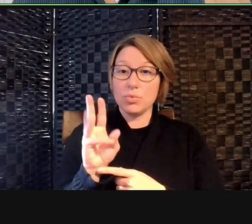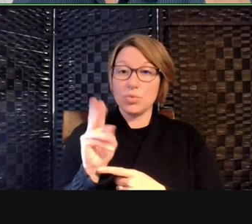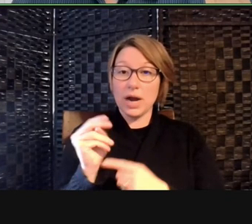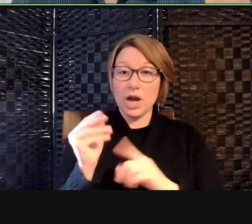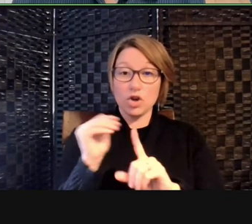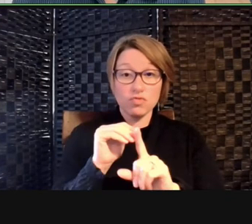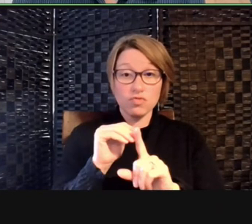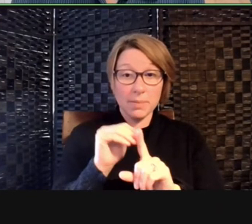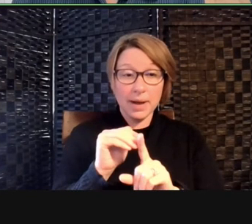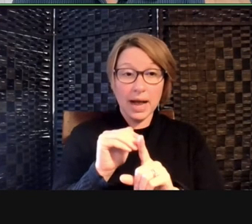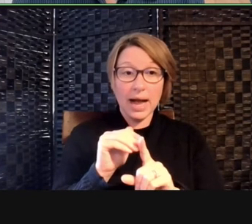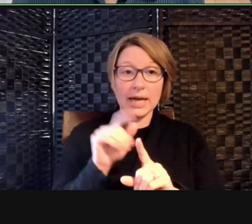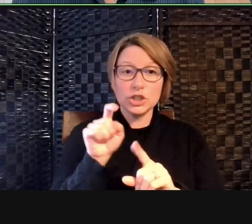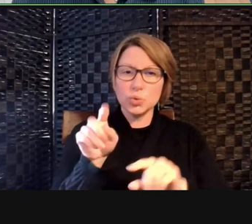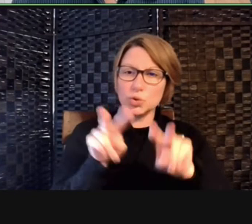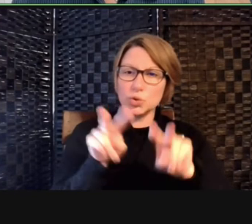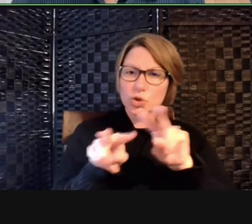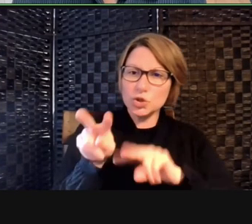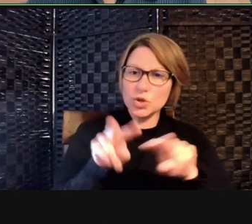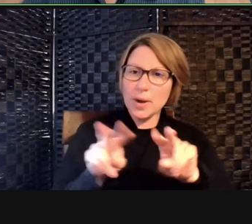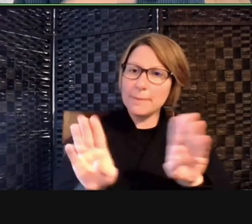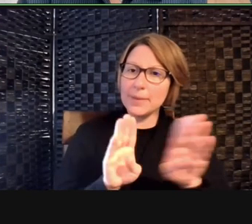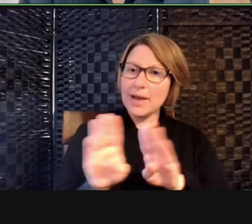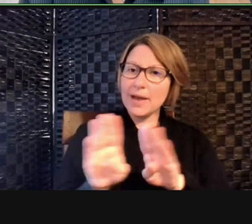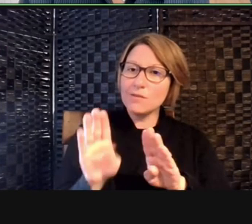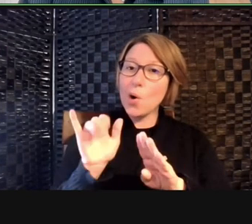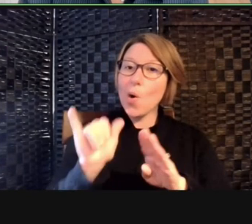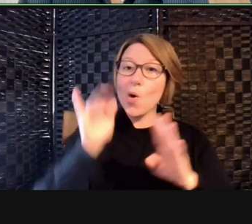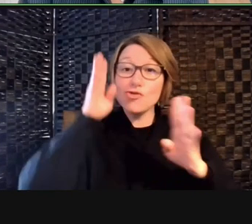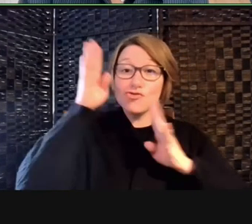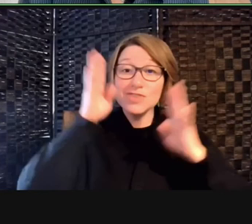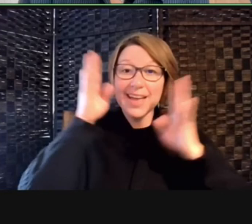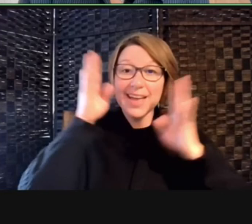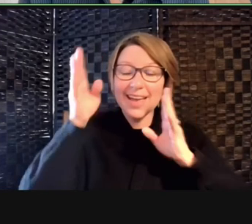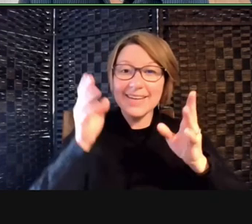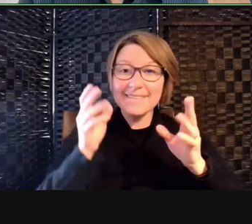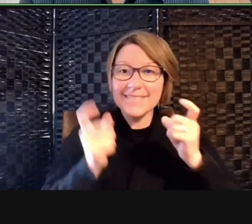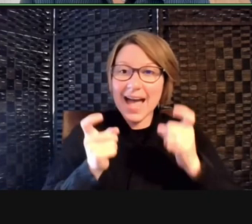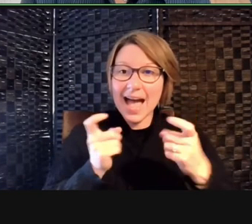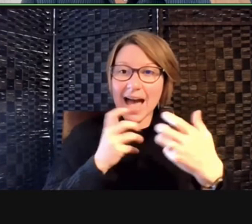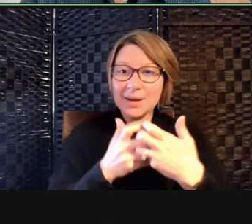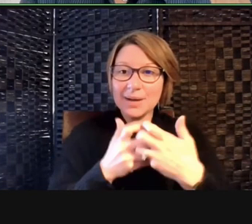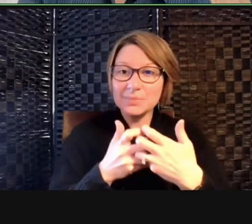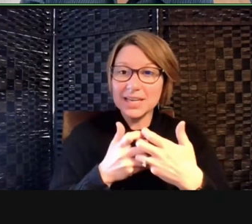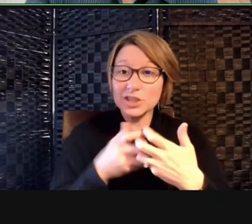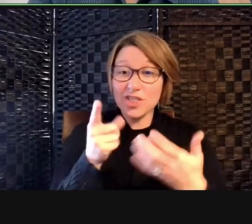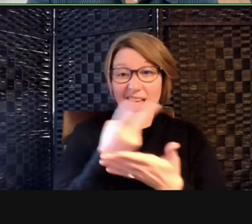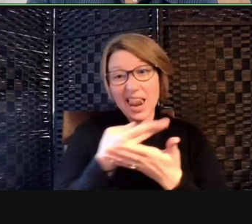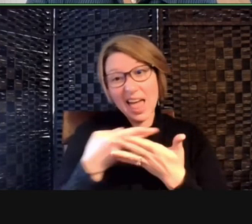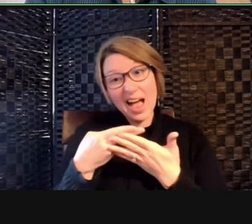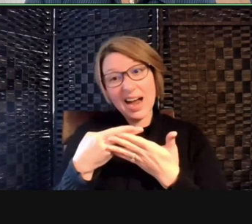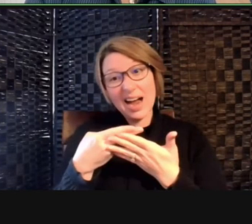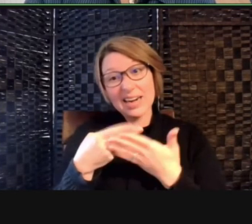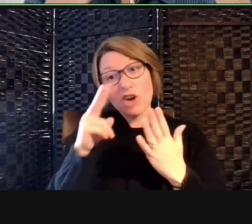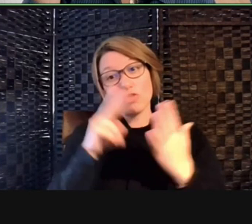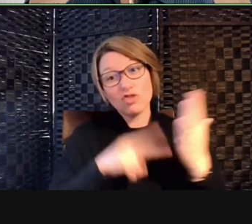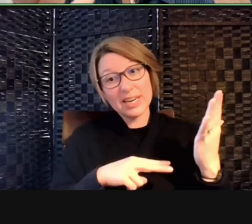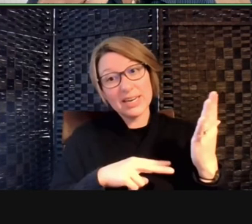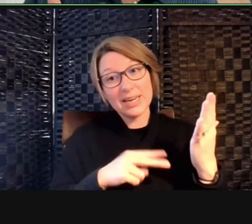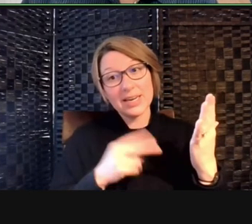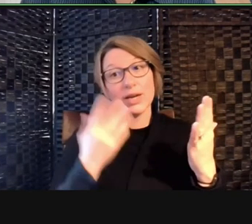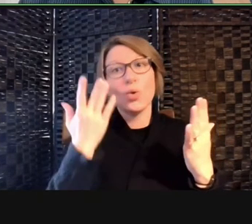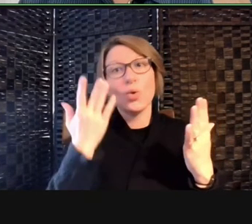these behaviors as creative adaptations. If they're lying down to read a book, it's because they figured out that I need to be lying down to be able